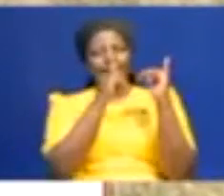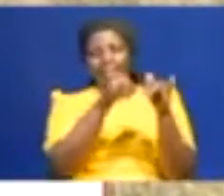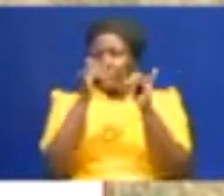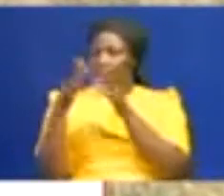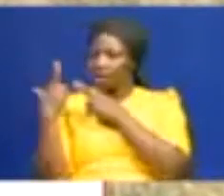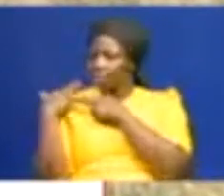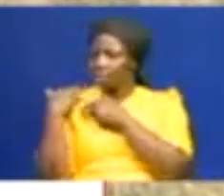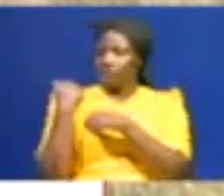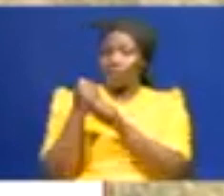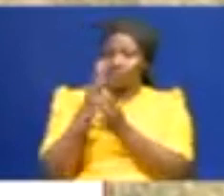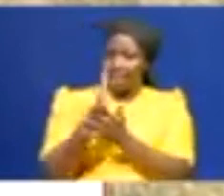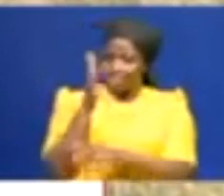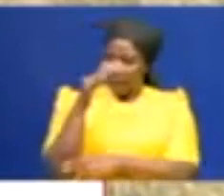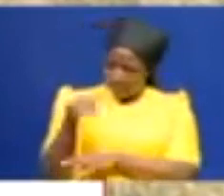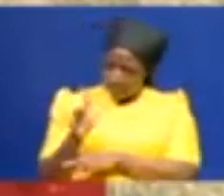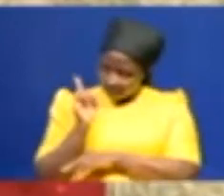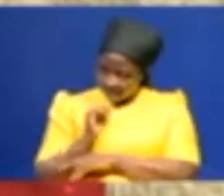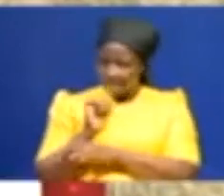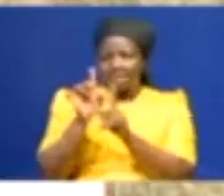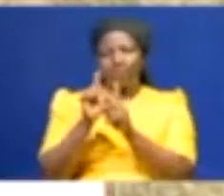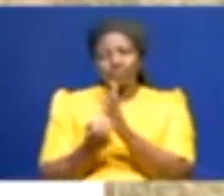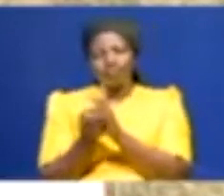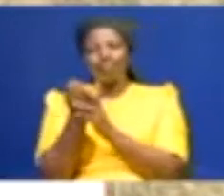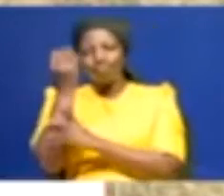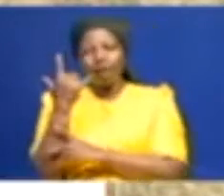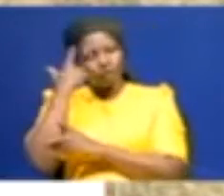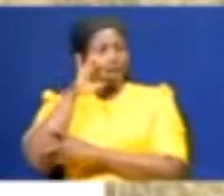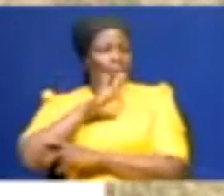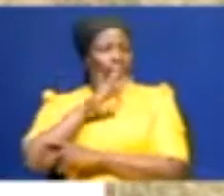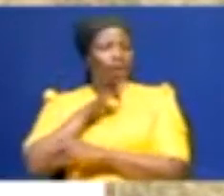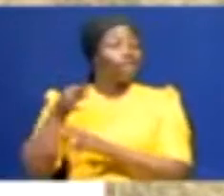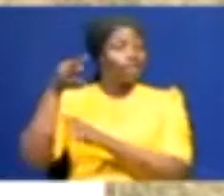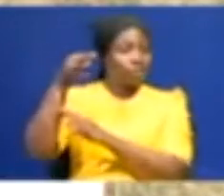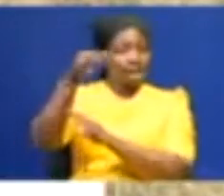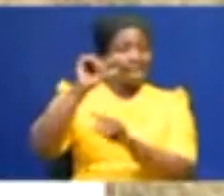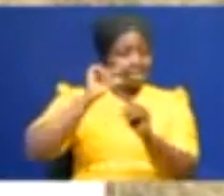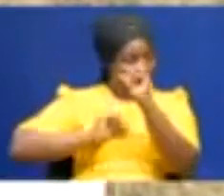trees are not just planted, but grown for the benefit of the future generations